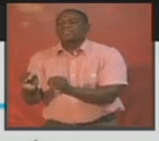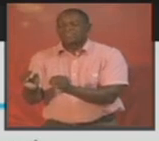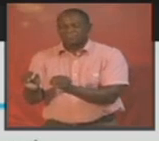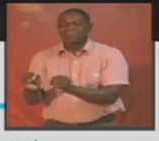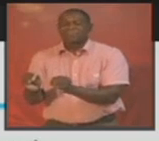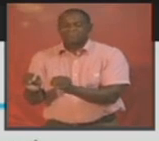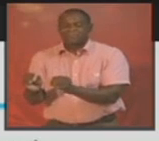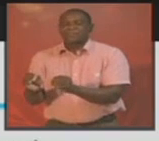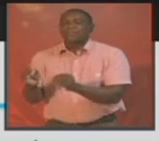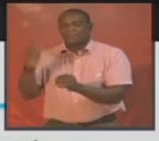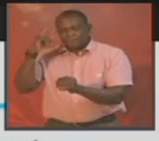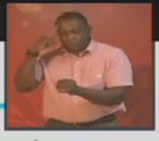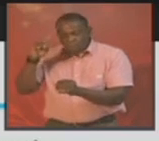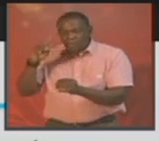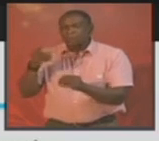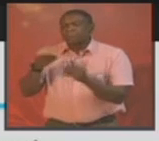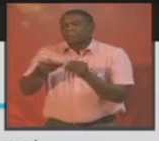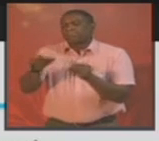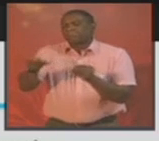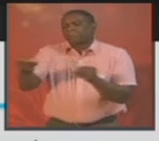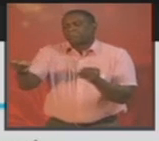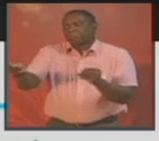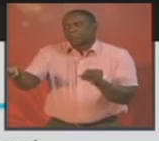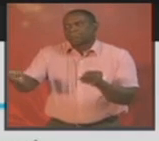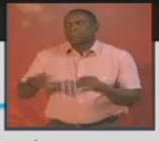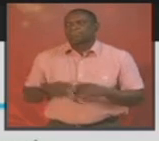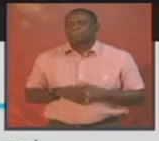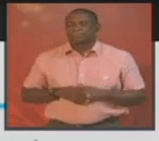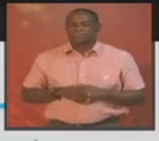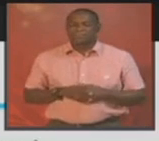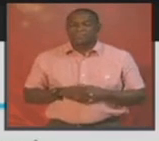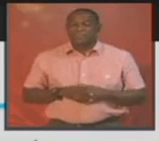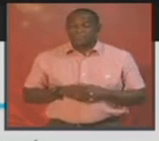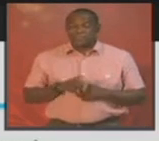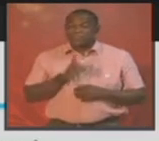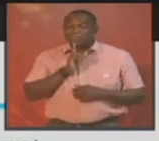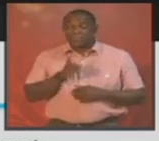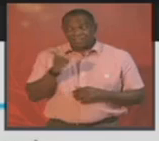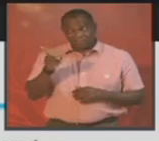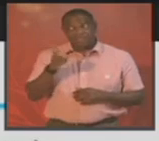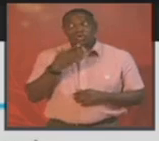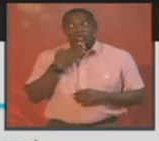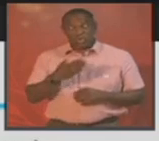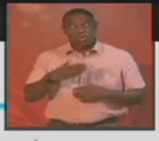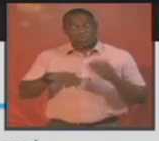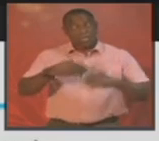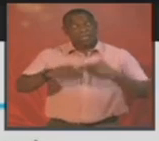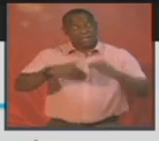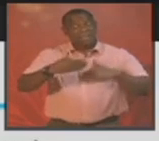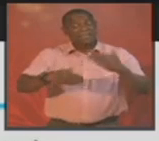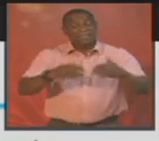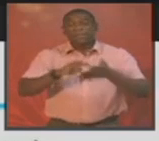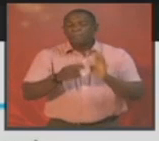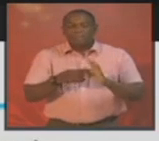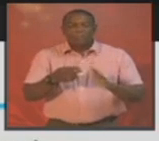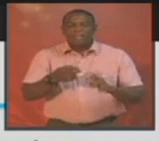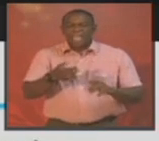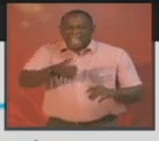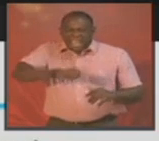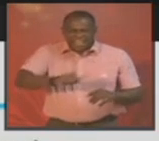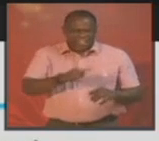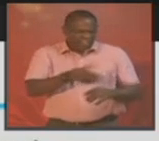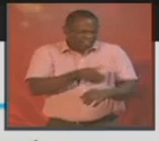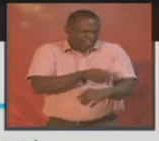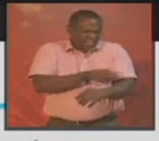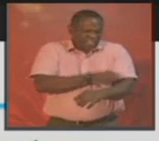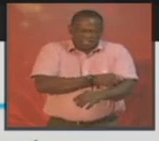no possibility of any vaccine that has not been approved to enter the system to